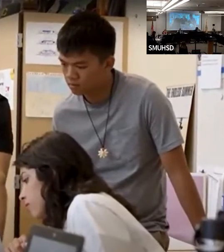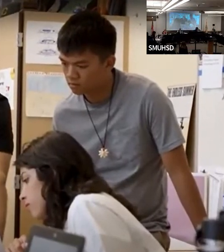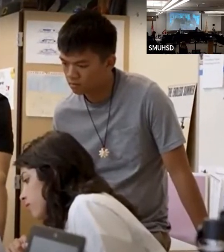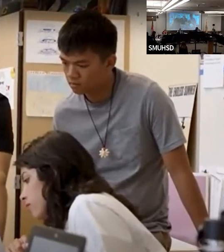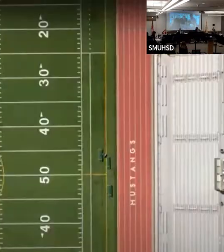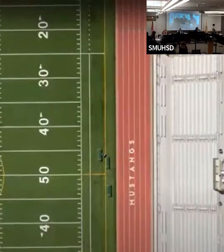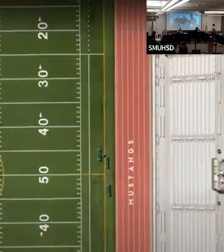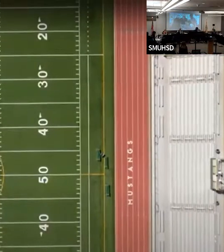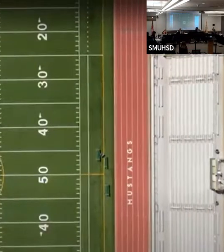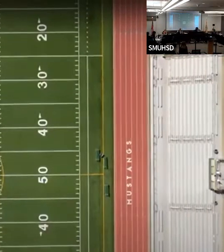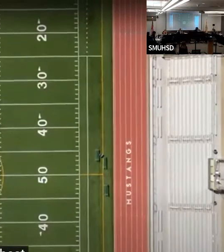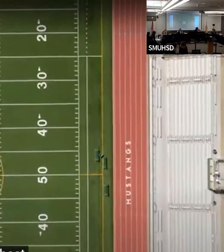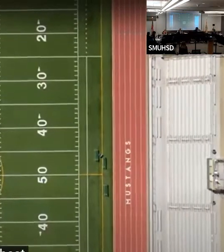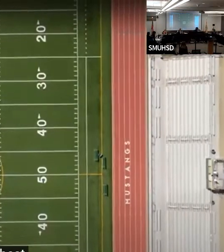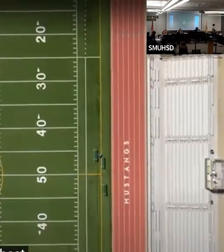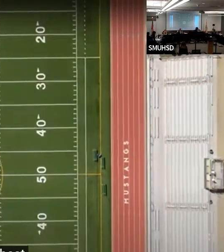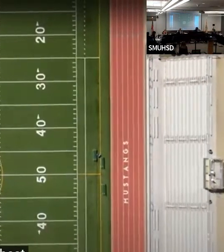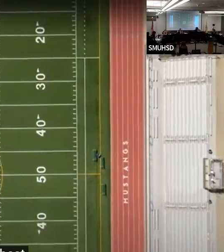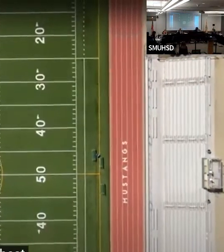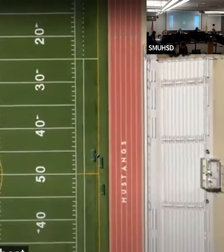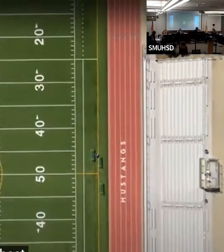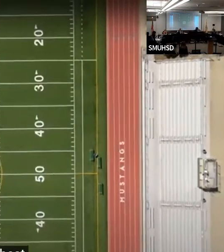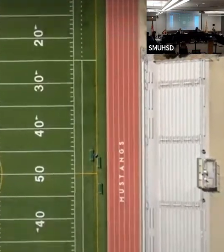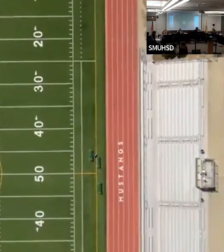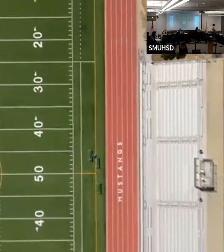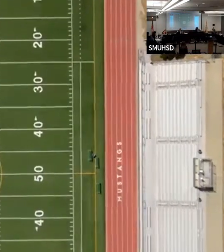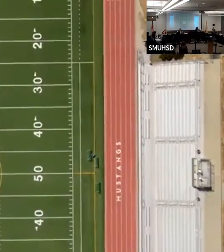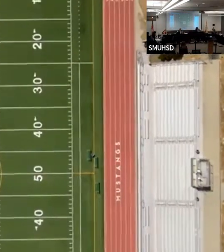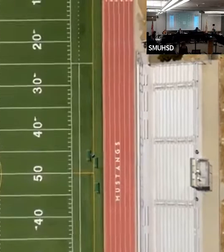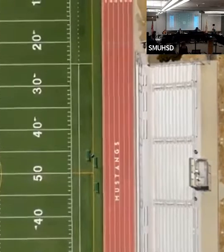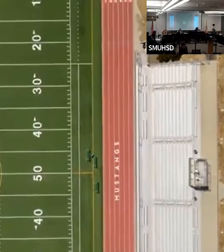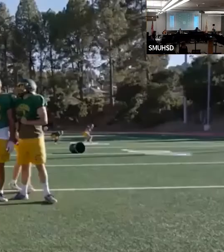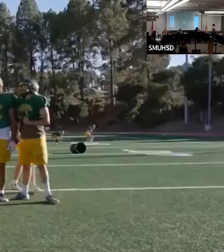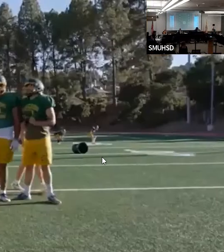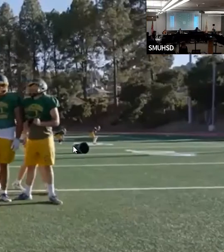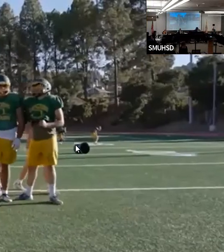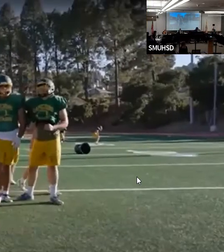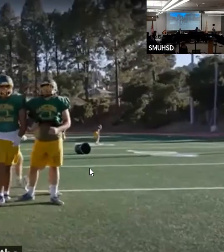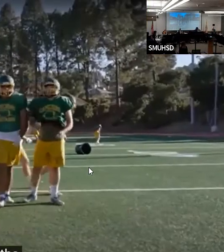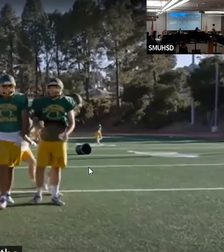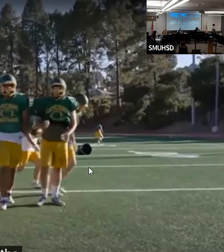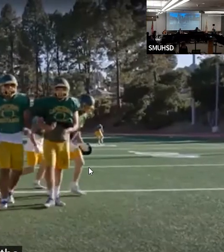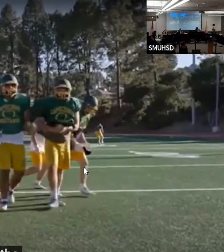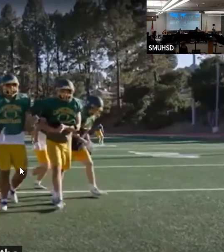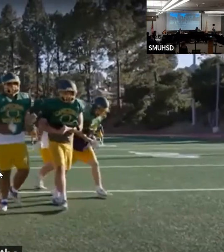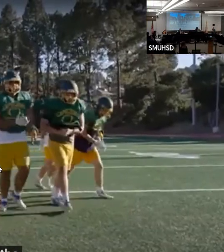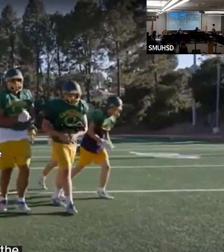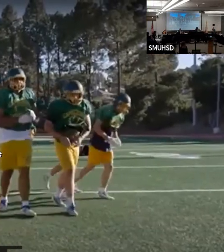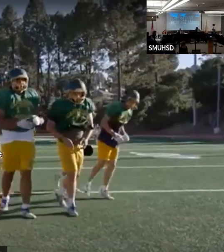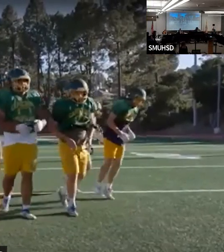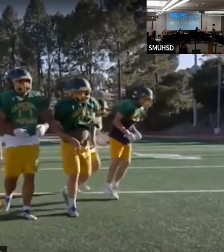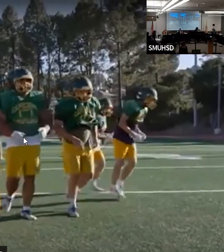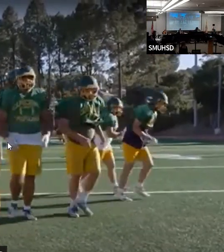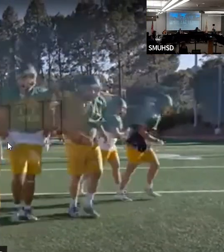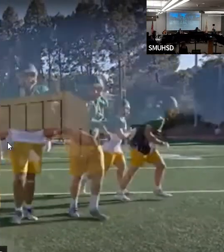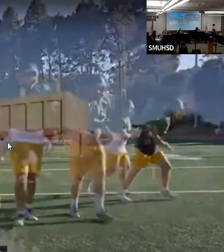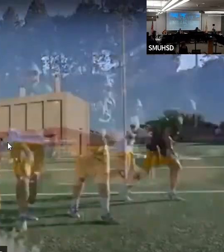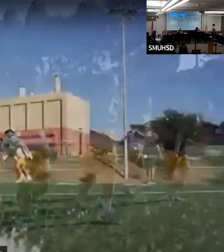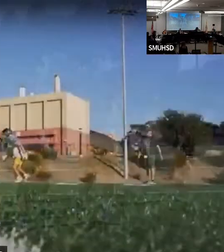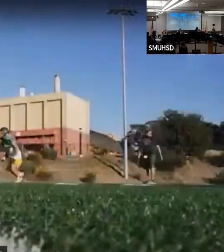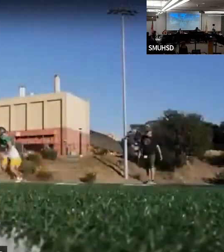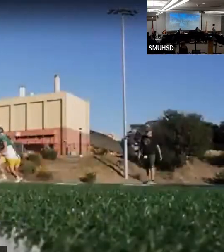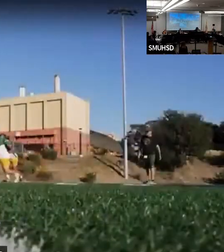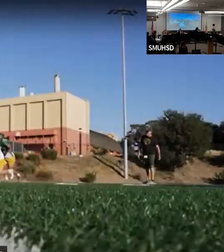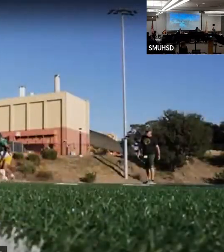Para mí, Cappuccino es una de las mejores escuelas del distrito. Uno de los programas que tenemos aquí para los estudiantes son